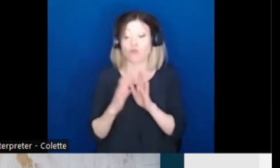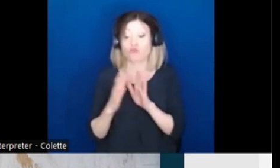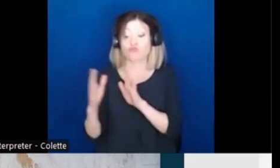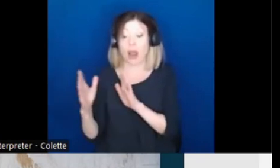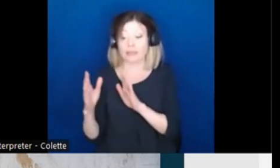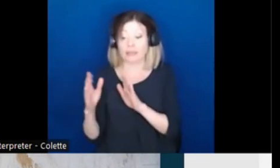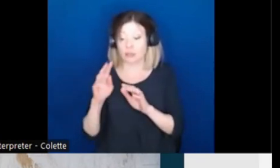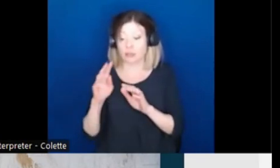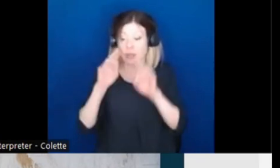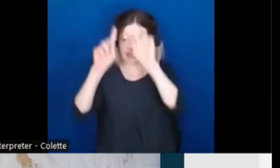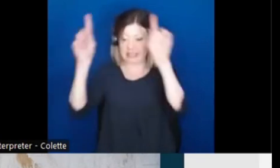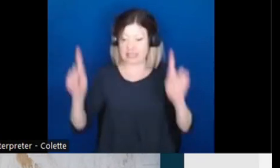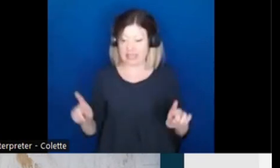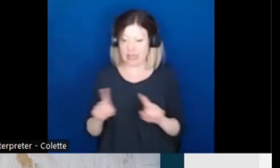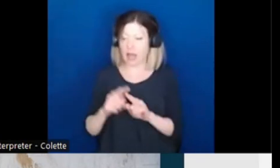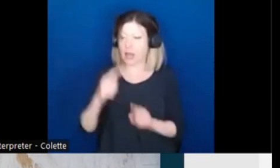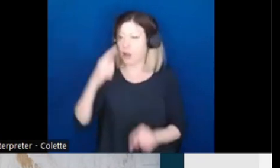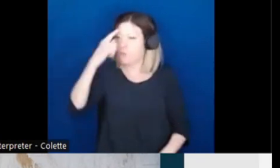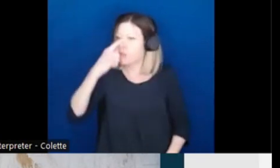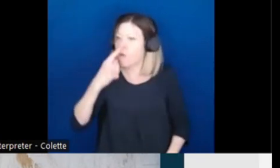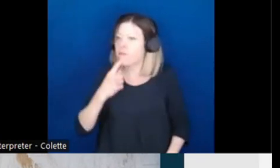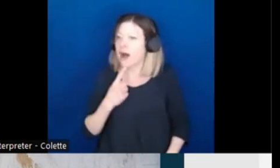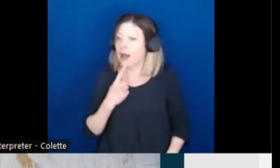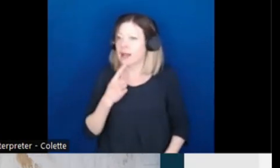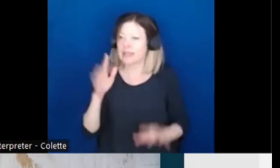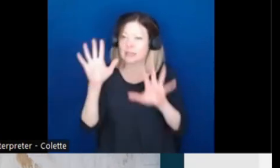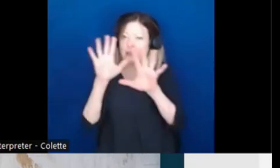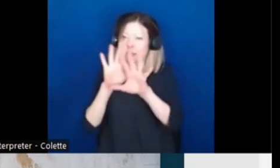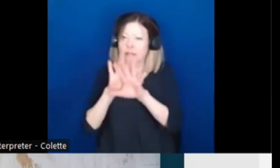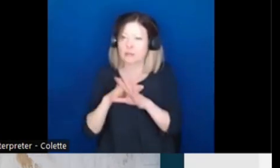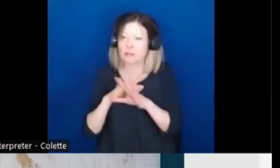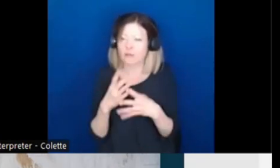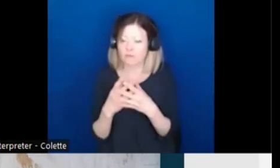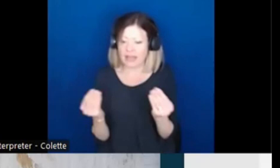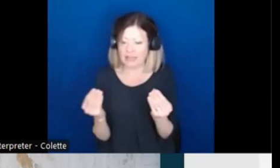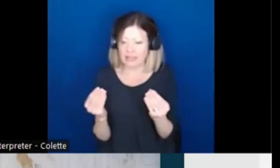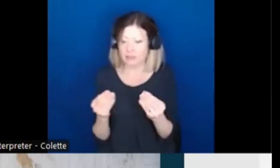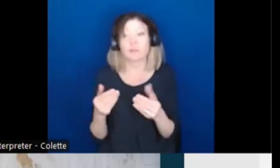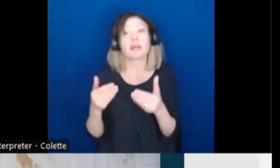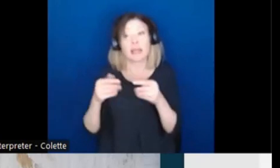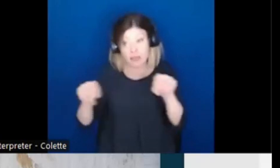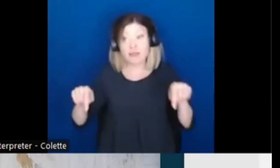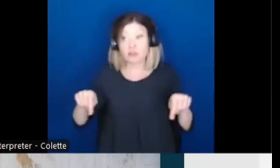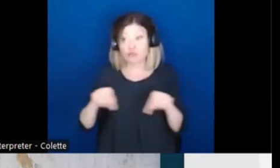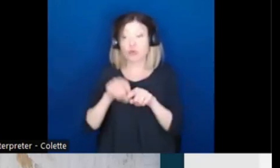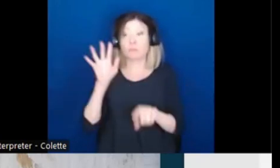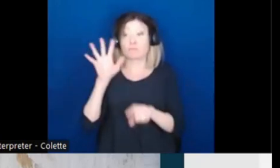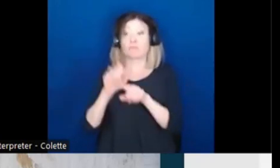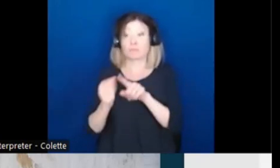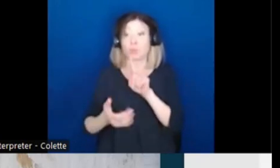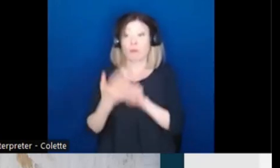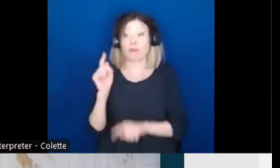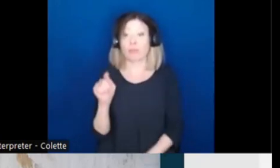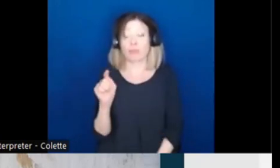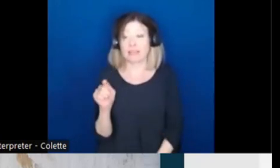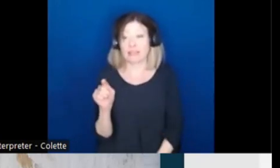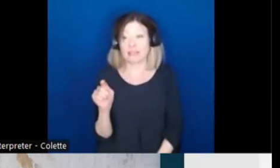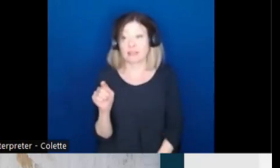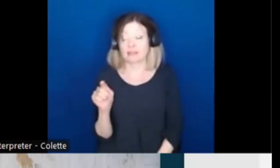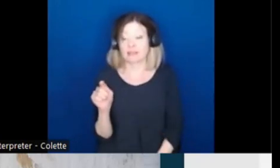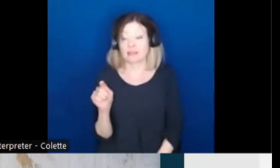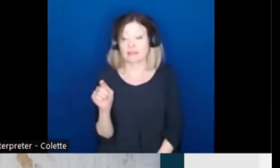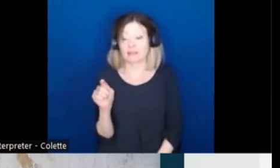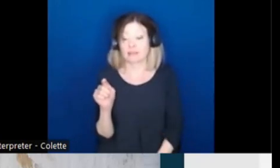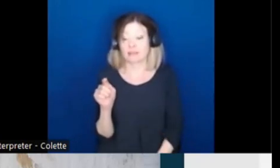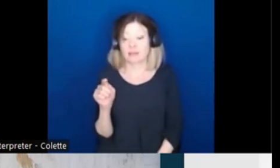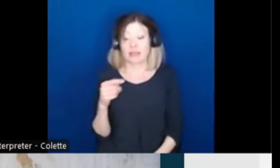It's quite faded, but this was discovered on the wall of this room. And the story is, we don't know